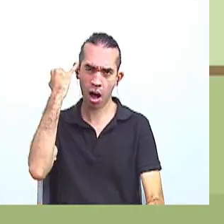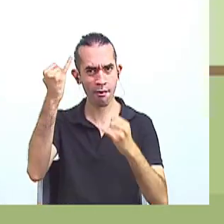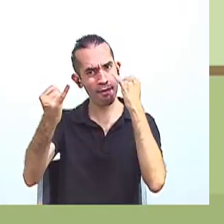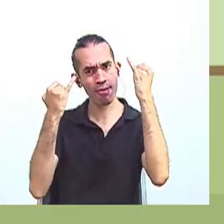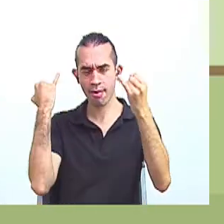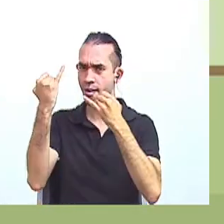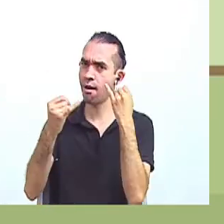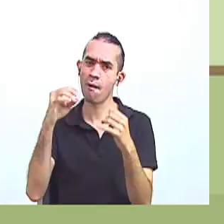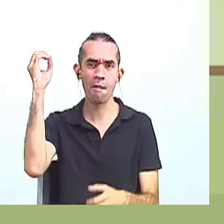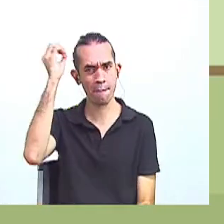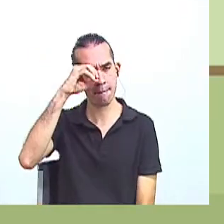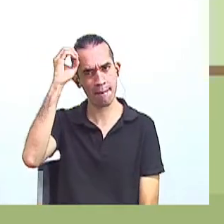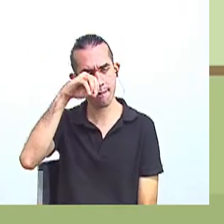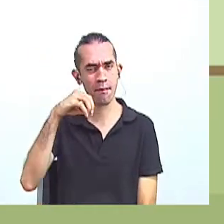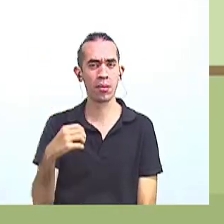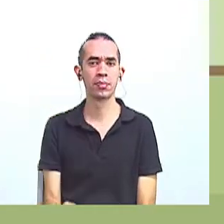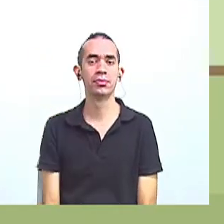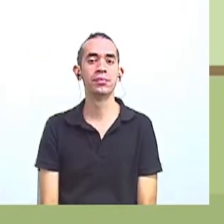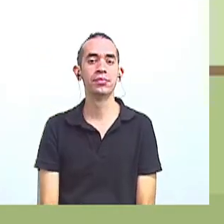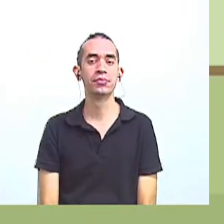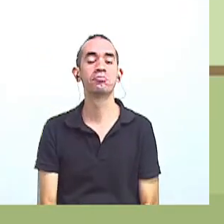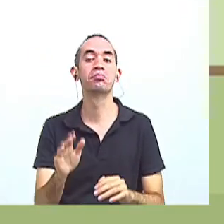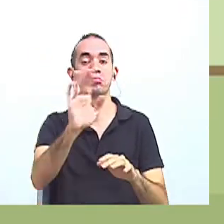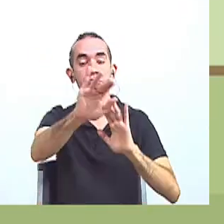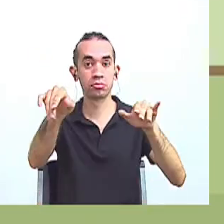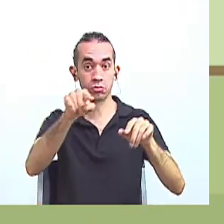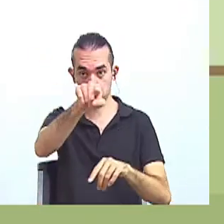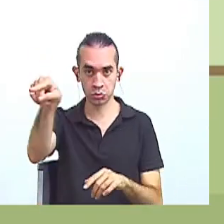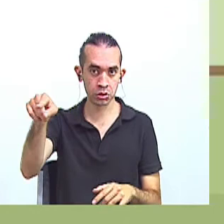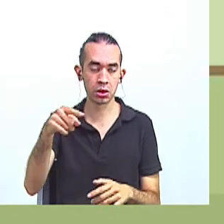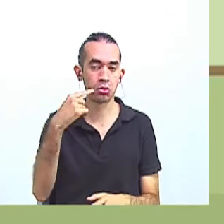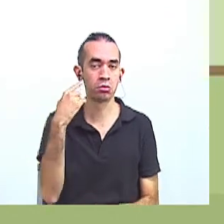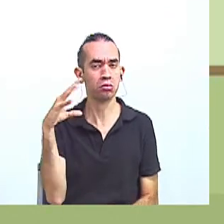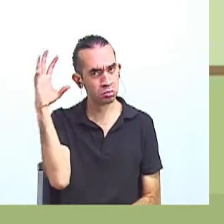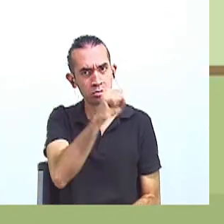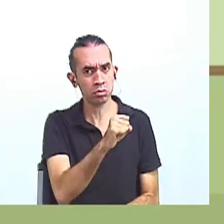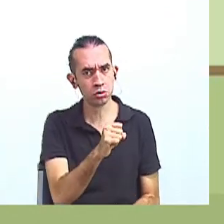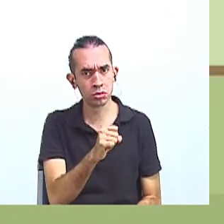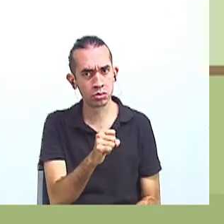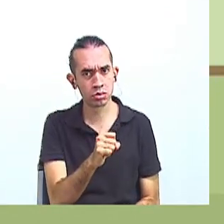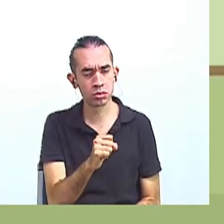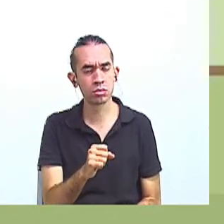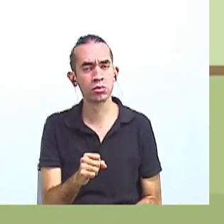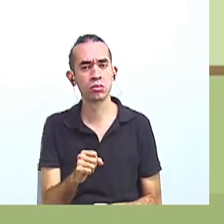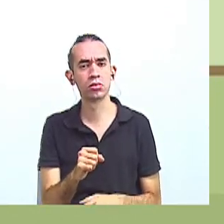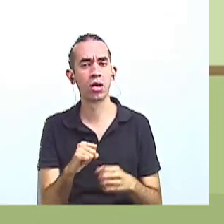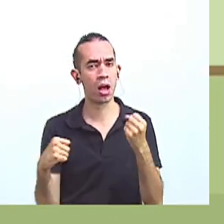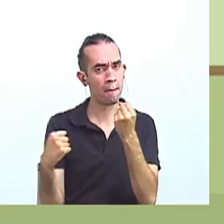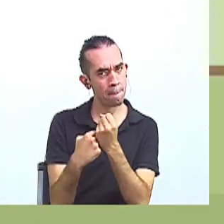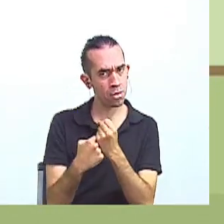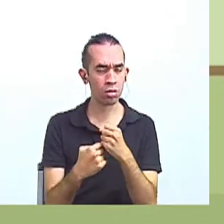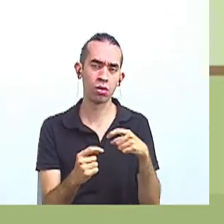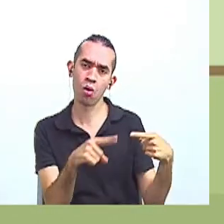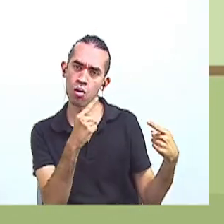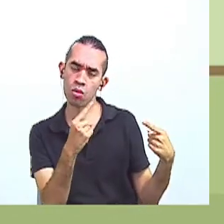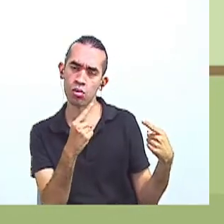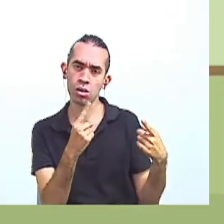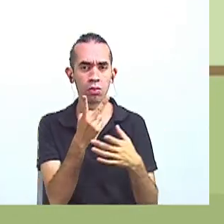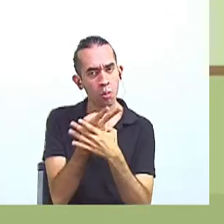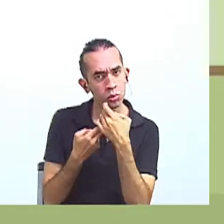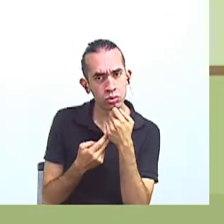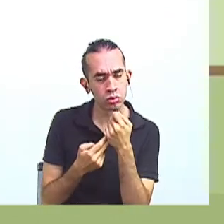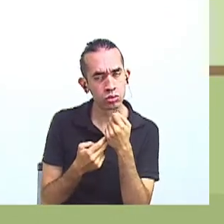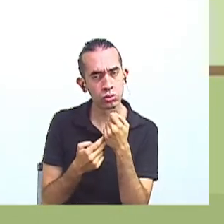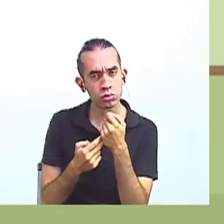well, great opinion. So, students, what did you notice? Did she talk about the pros and the cons or